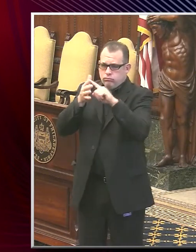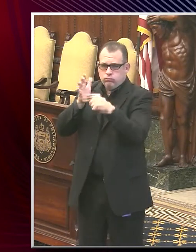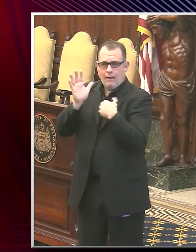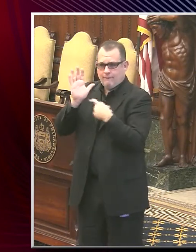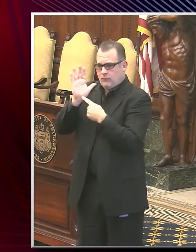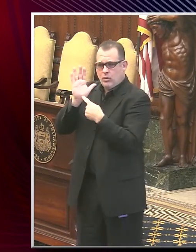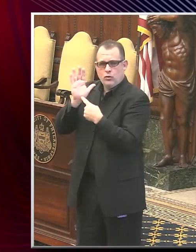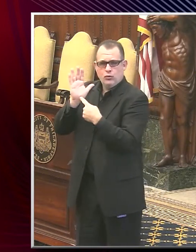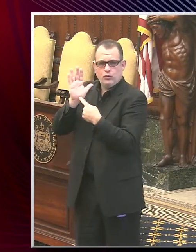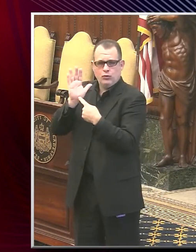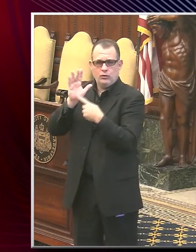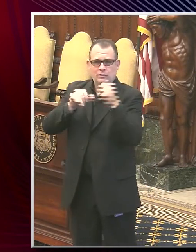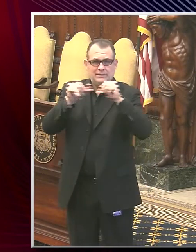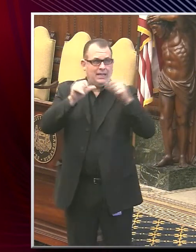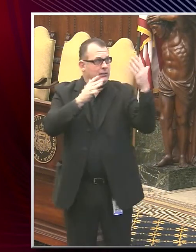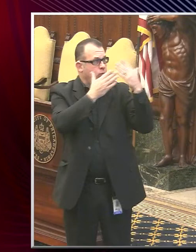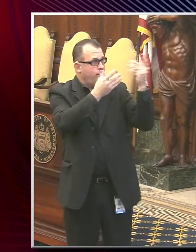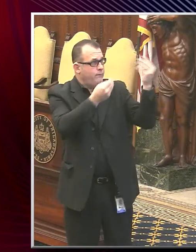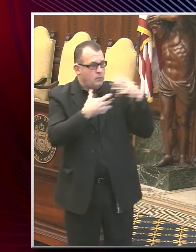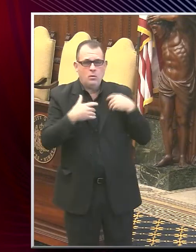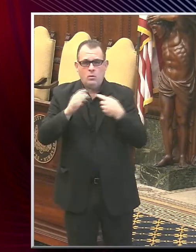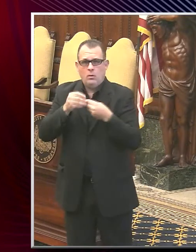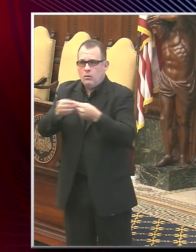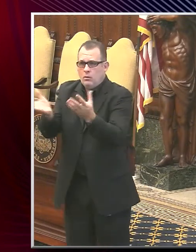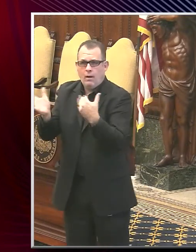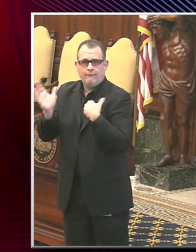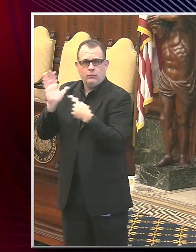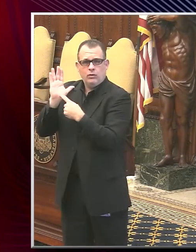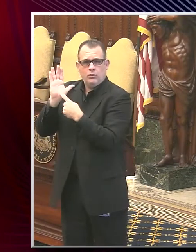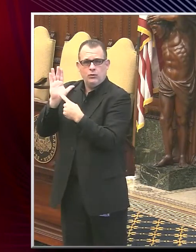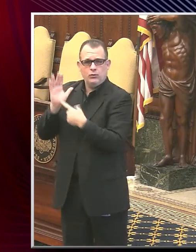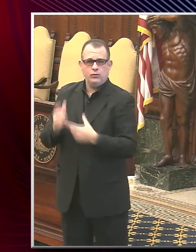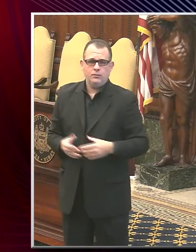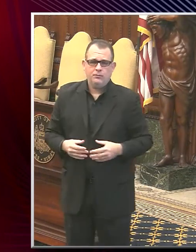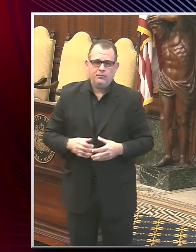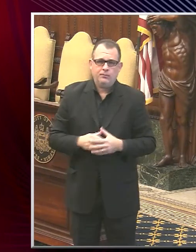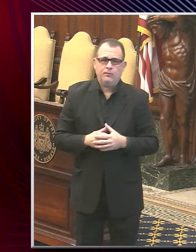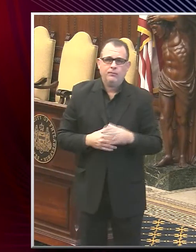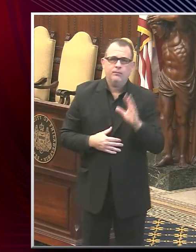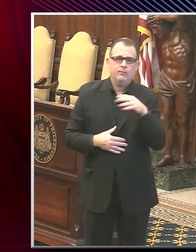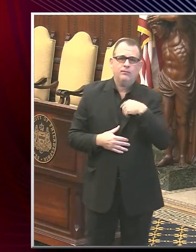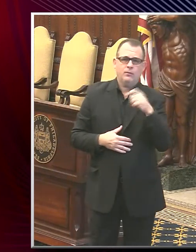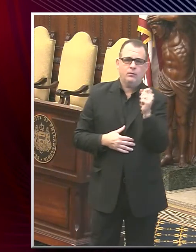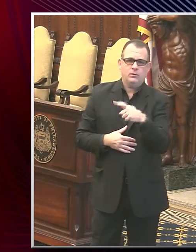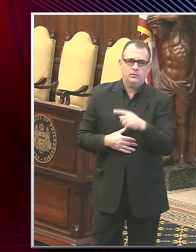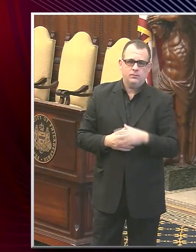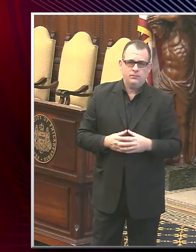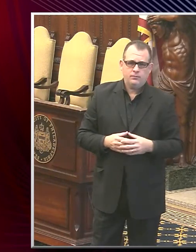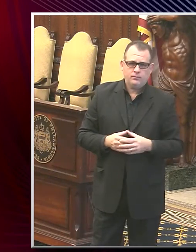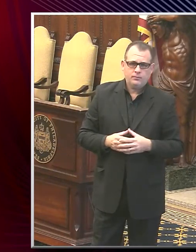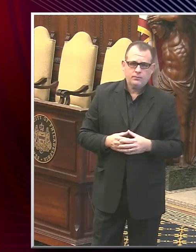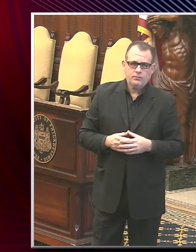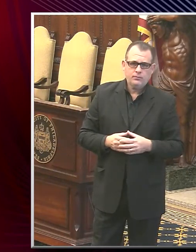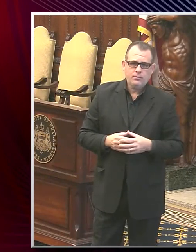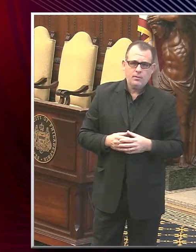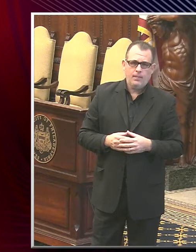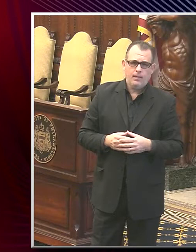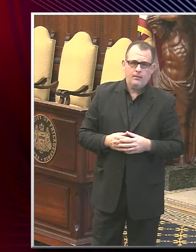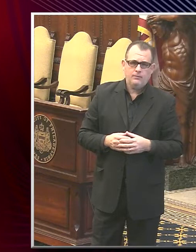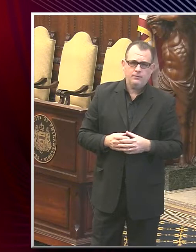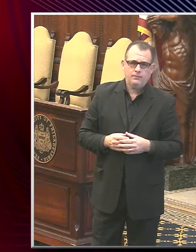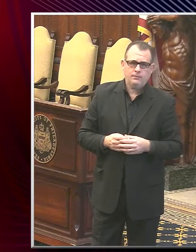science advances. Has there been any movement regarding cloth masks versus